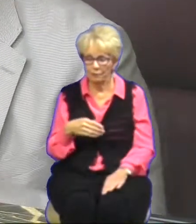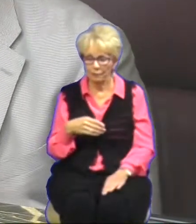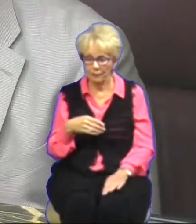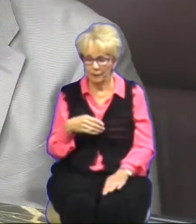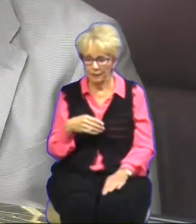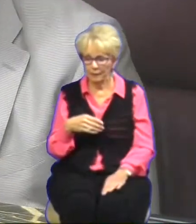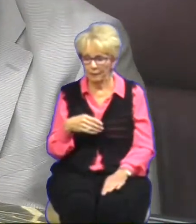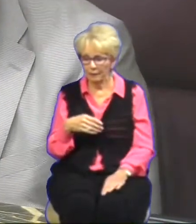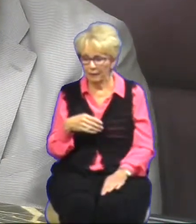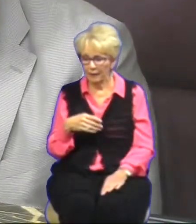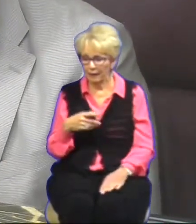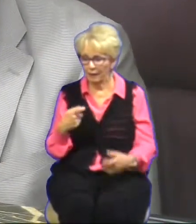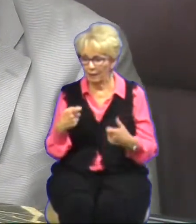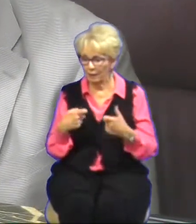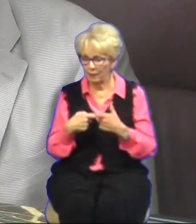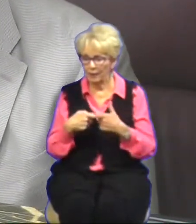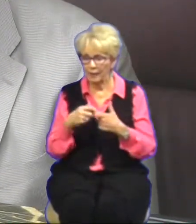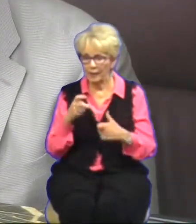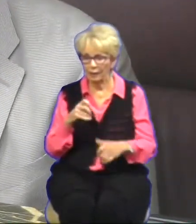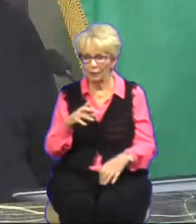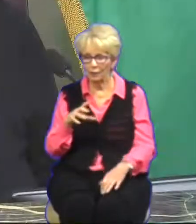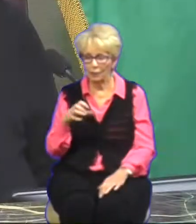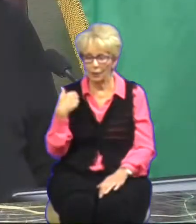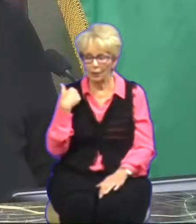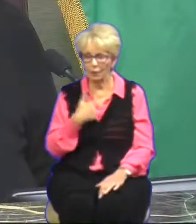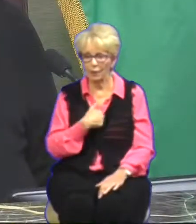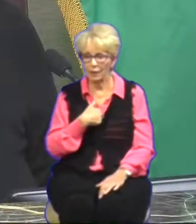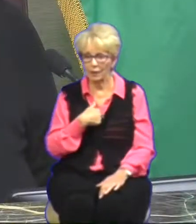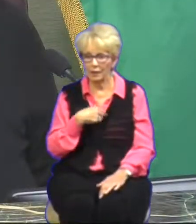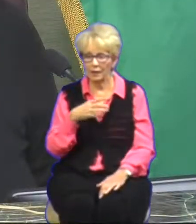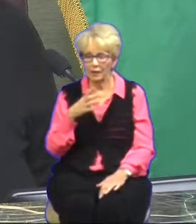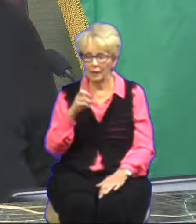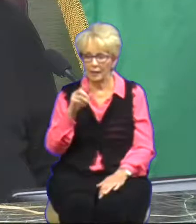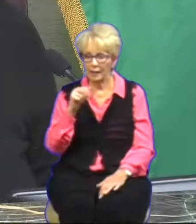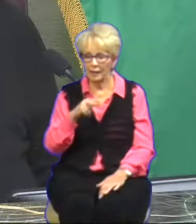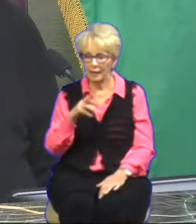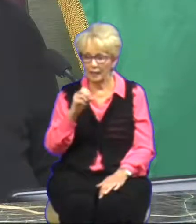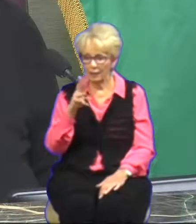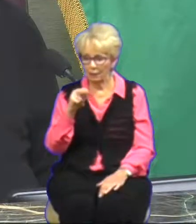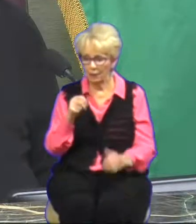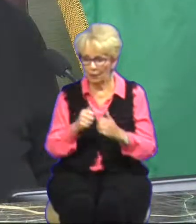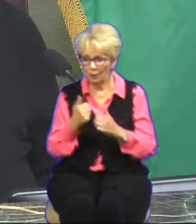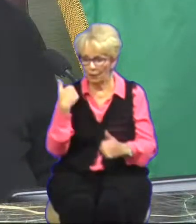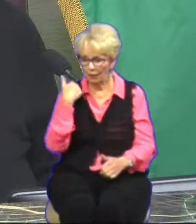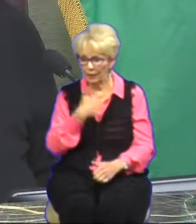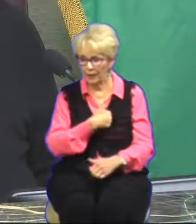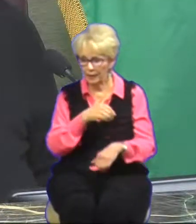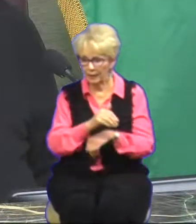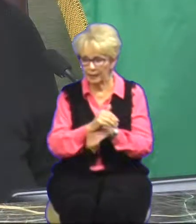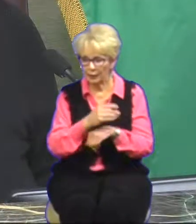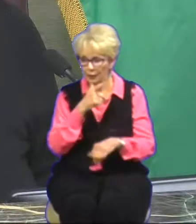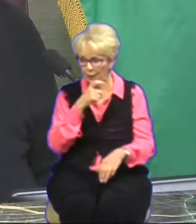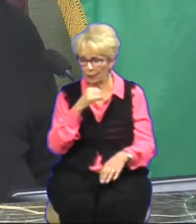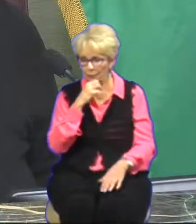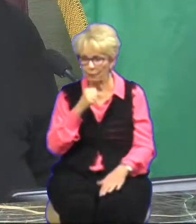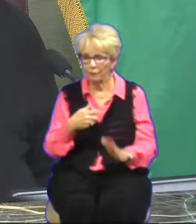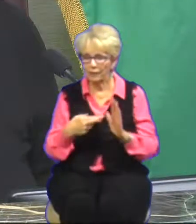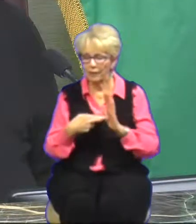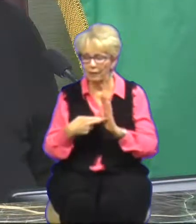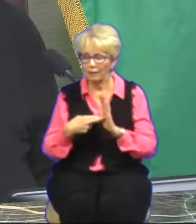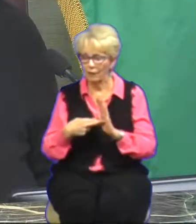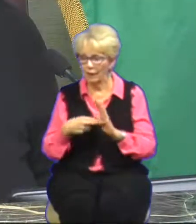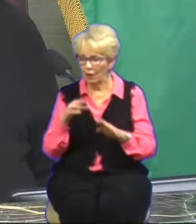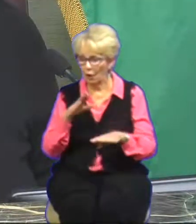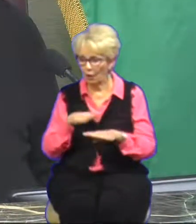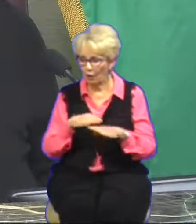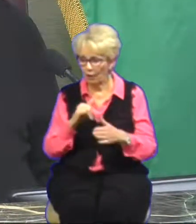the Municipal Power Agency number one? We do. We have Dan Brown with us tonight, who is a representative